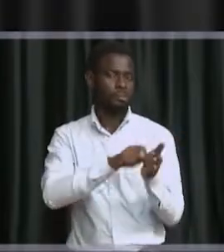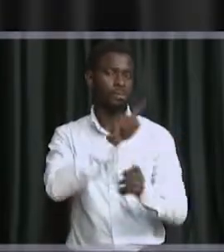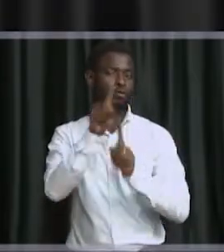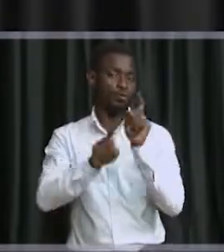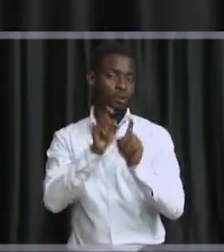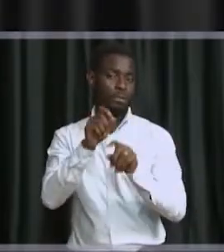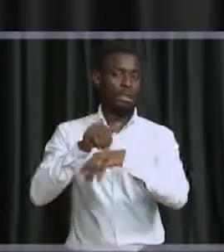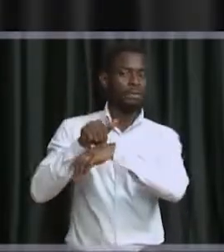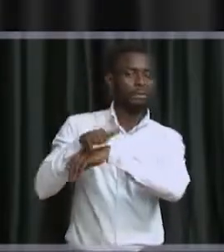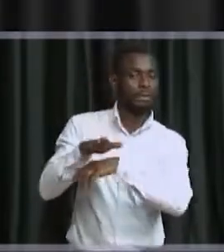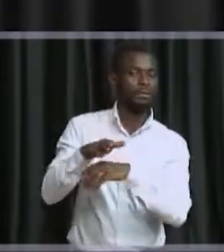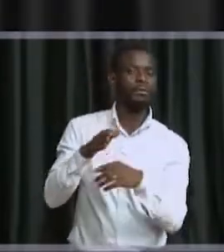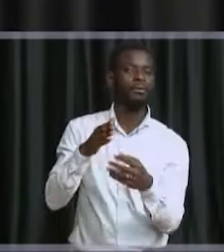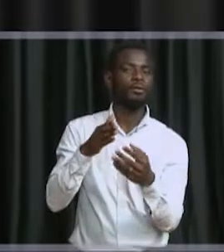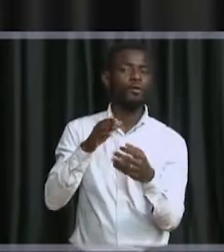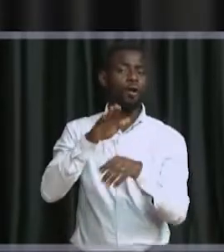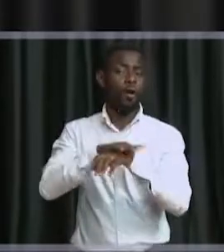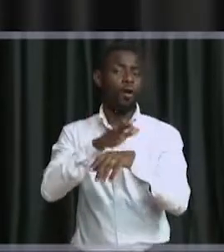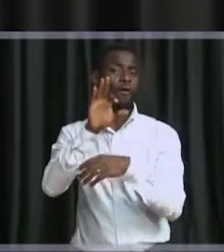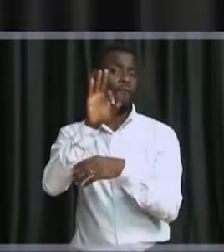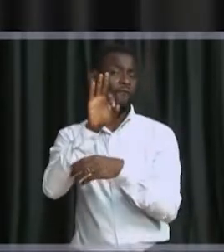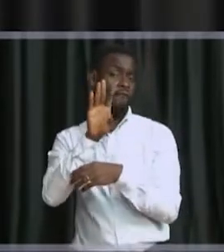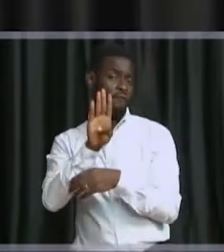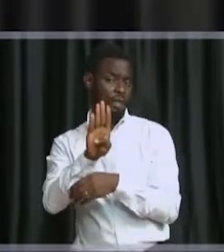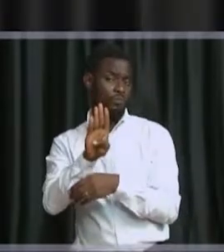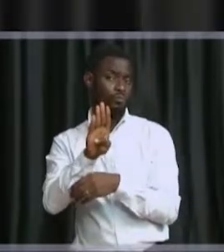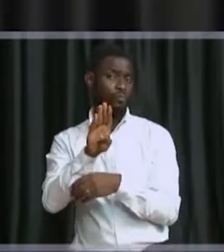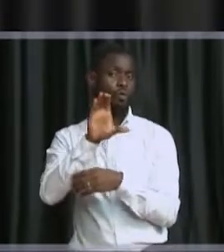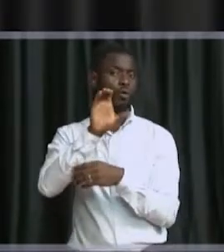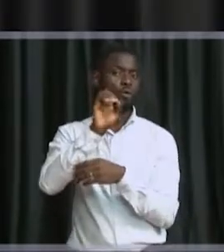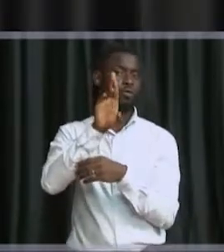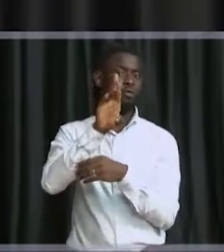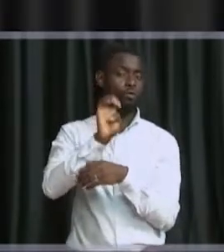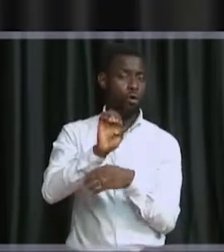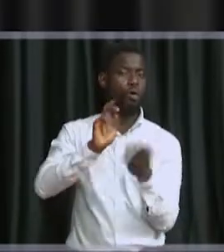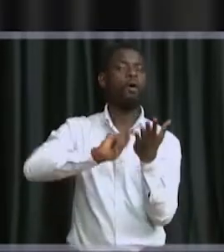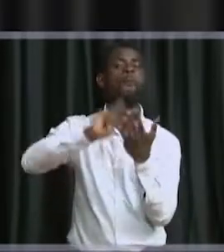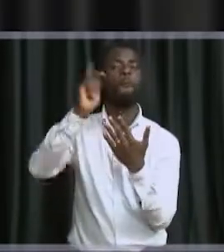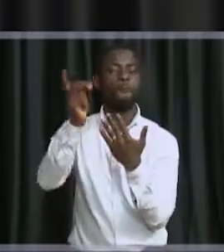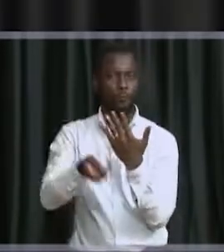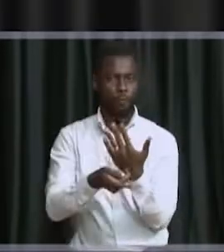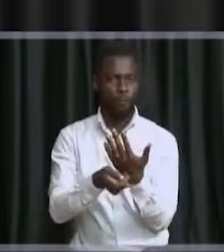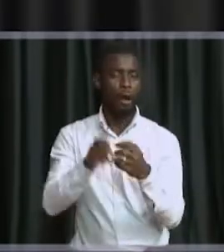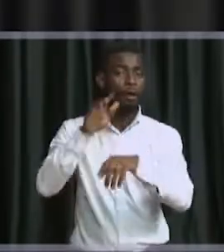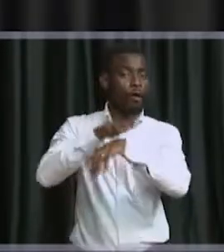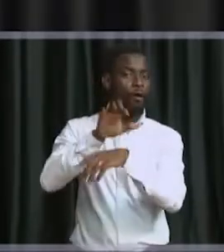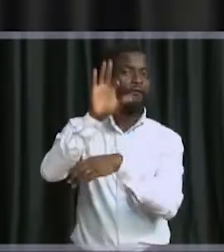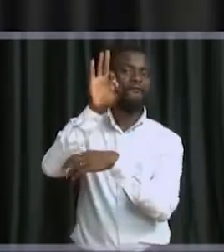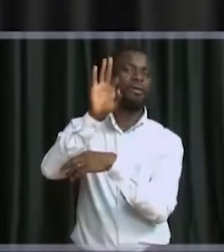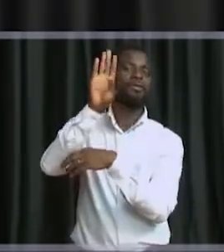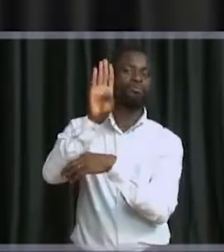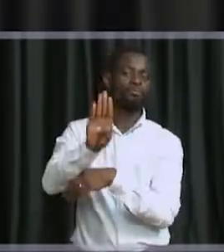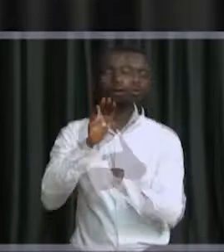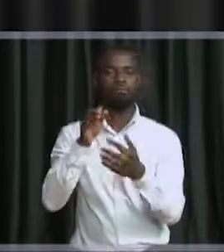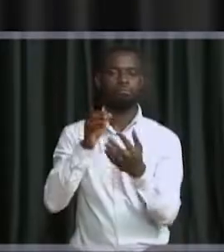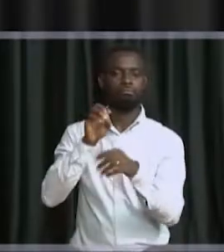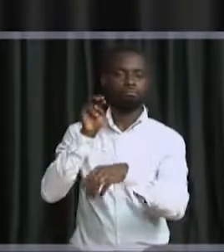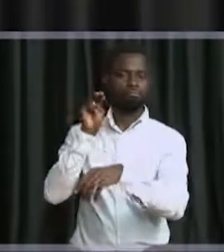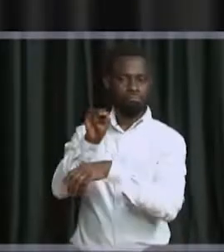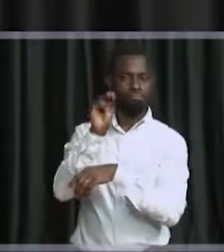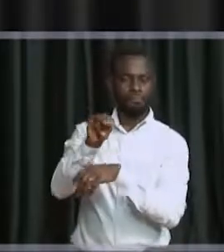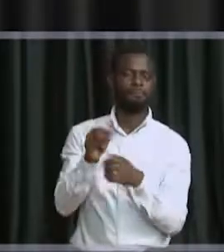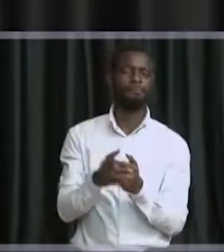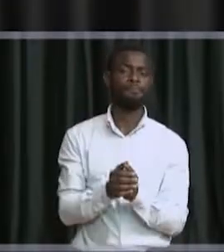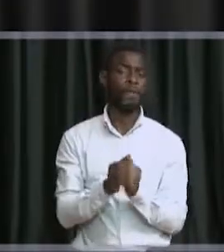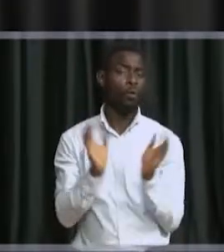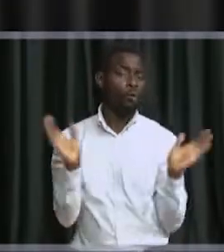yeng ewo social media facebook page ya eya call program ana senema ye sms yabe